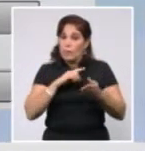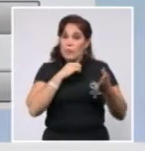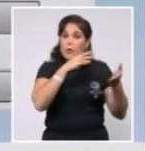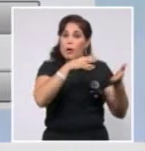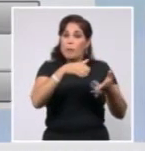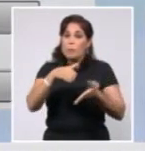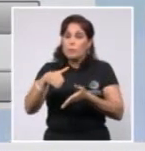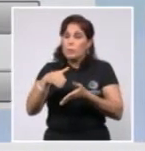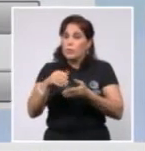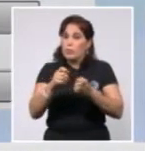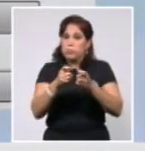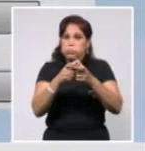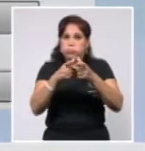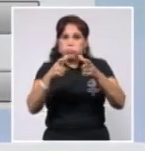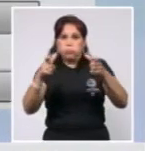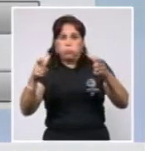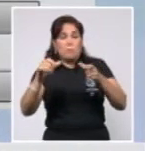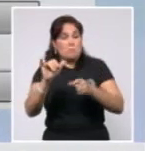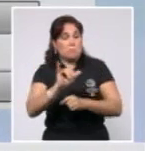Yesterday,